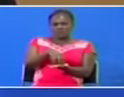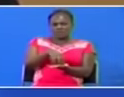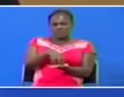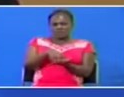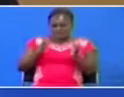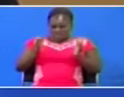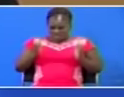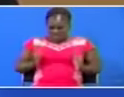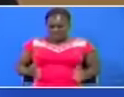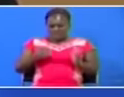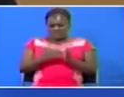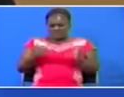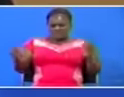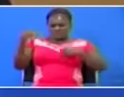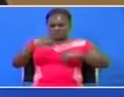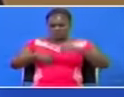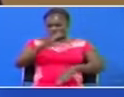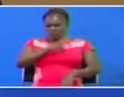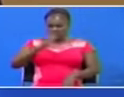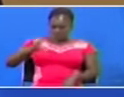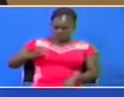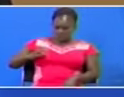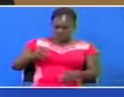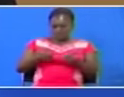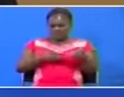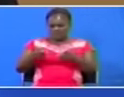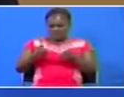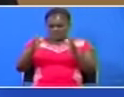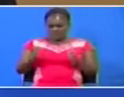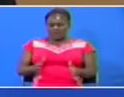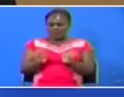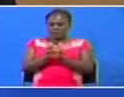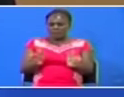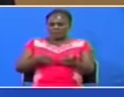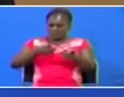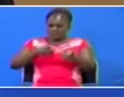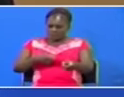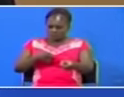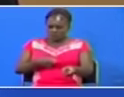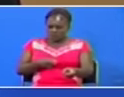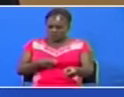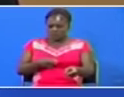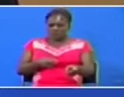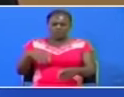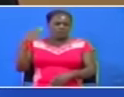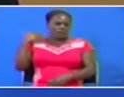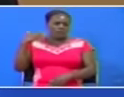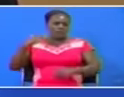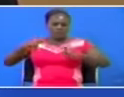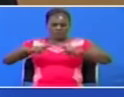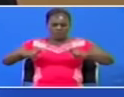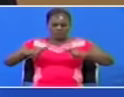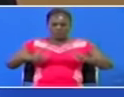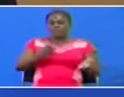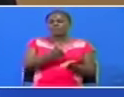Ethics and Anti-Corruption Commission, the Director of Public Prosecution, and the Criminal Investigation